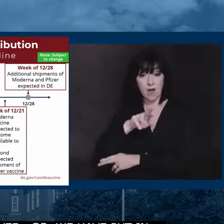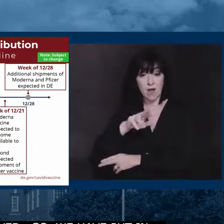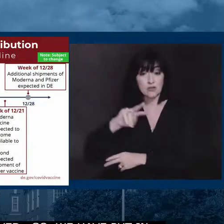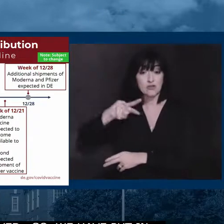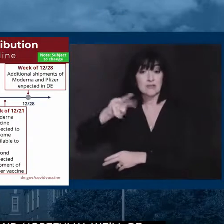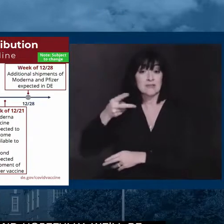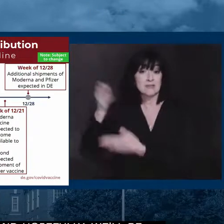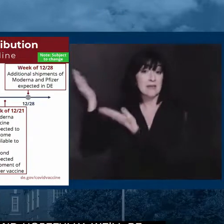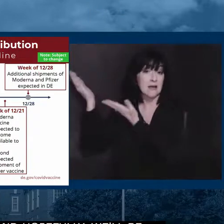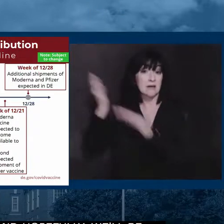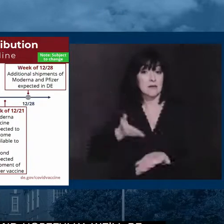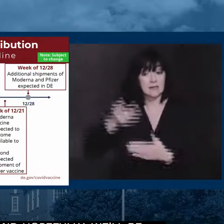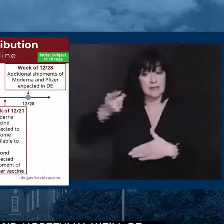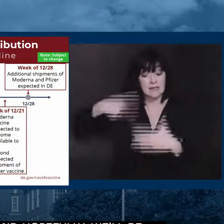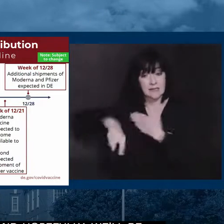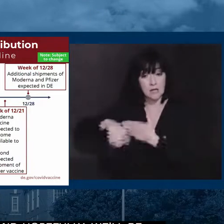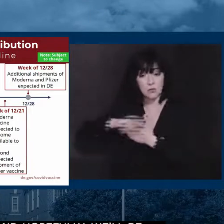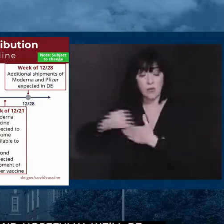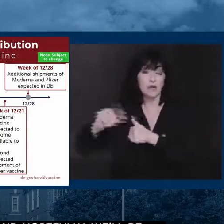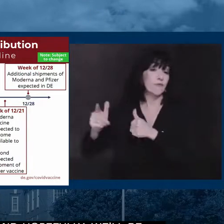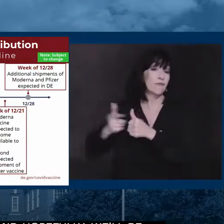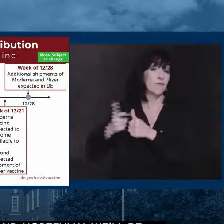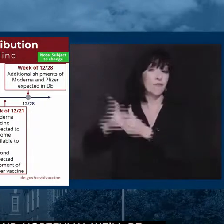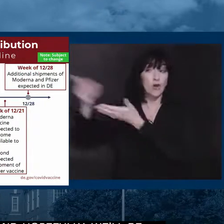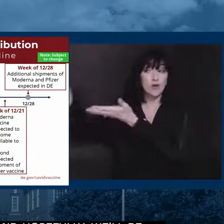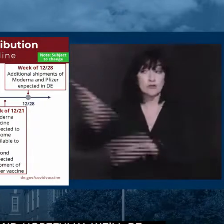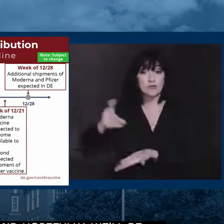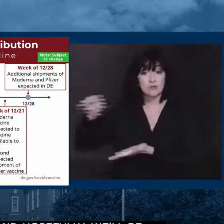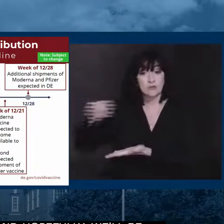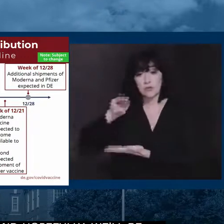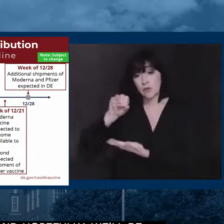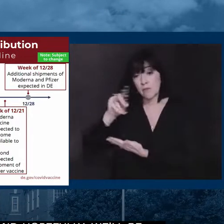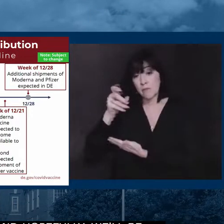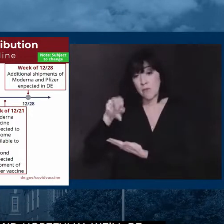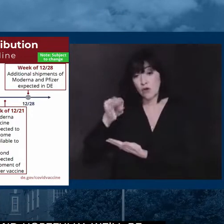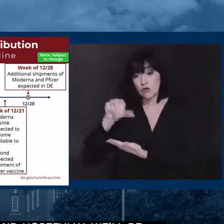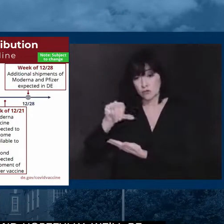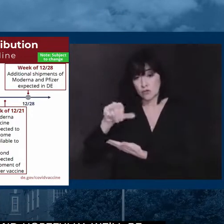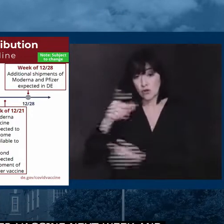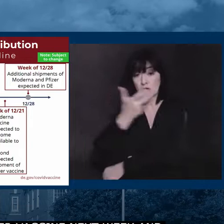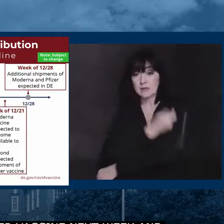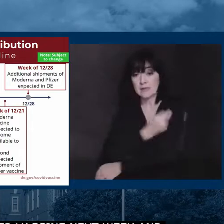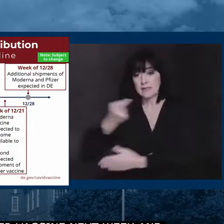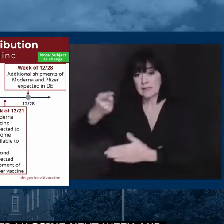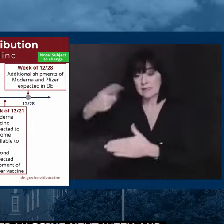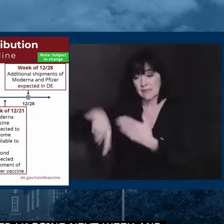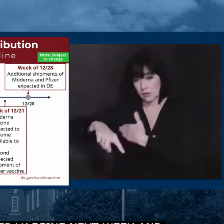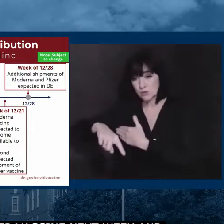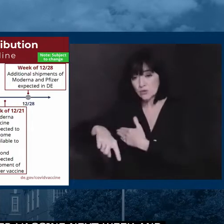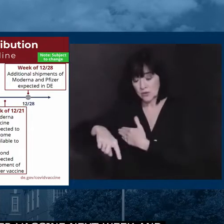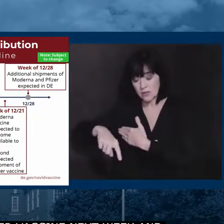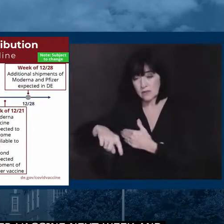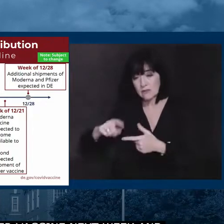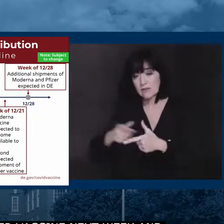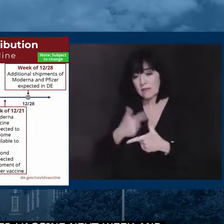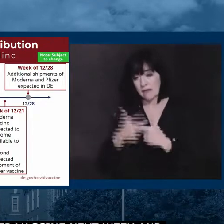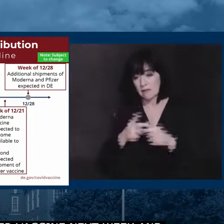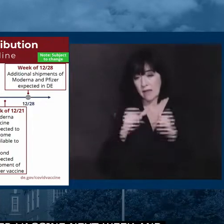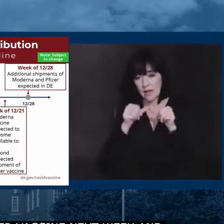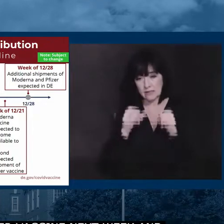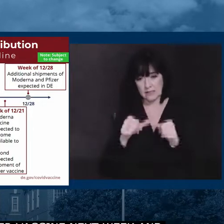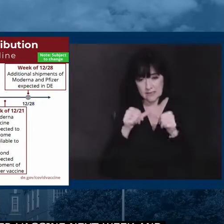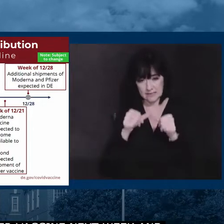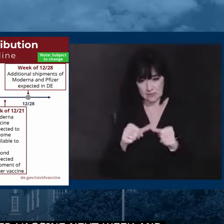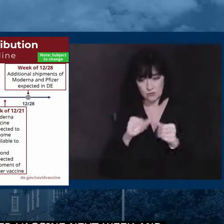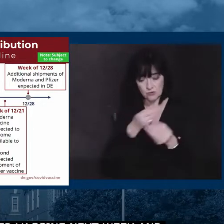and our first shipment of Moderna vaccine next week. And then we'll continue to